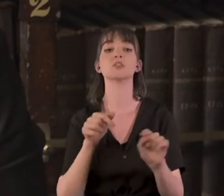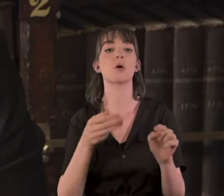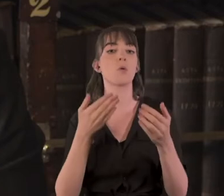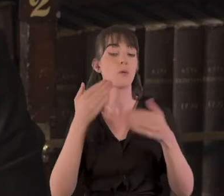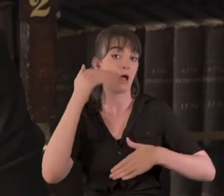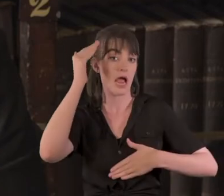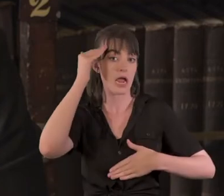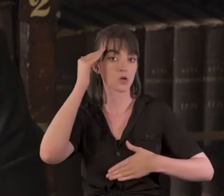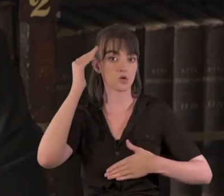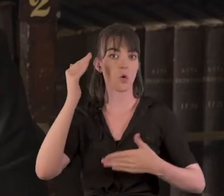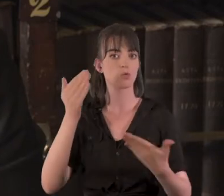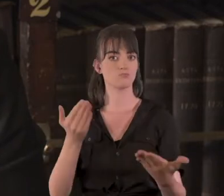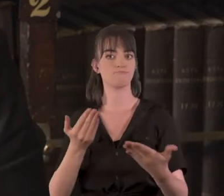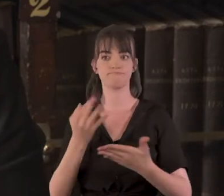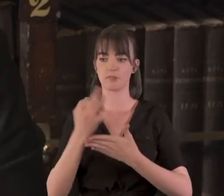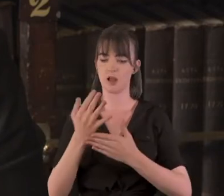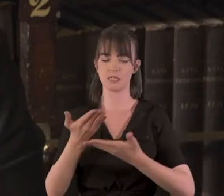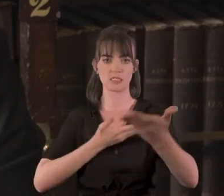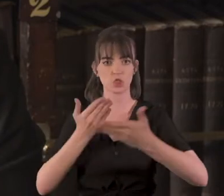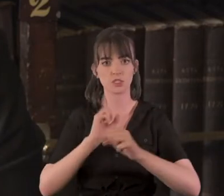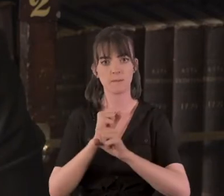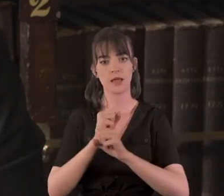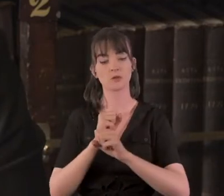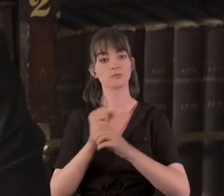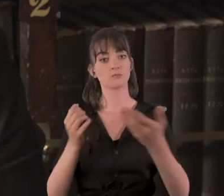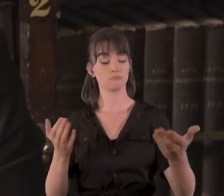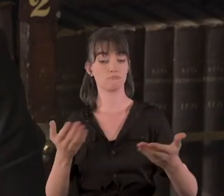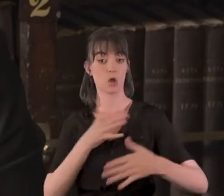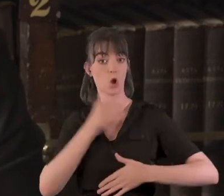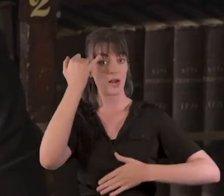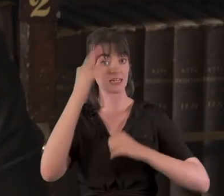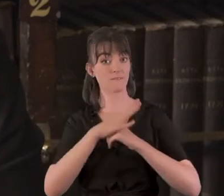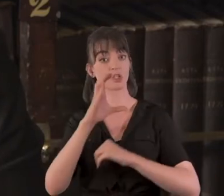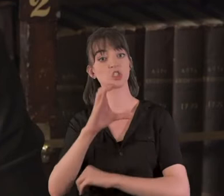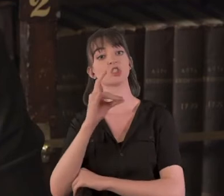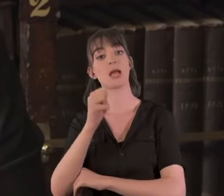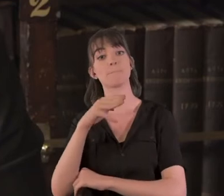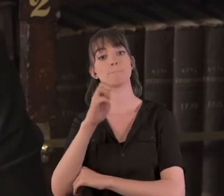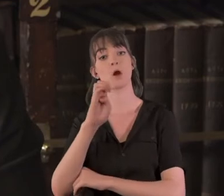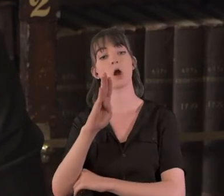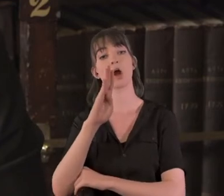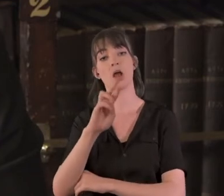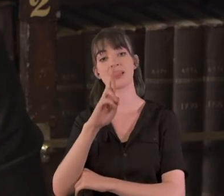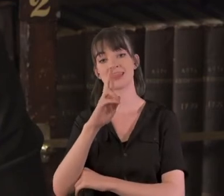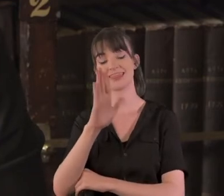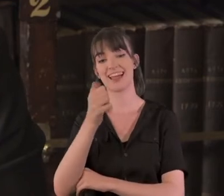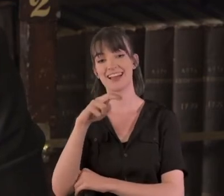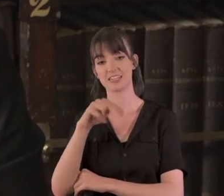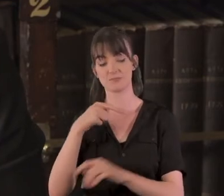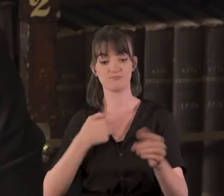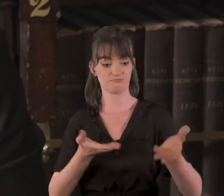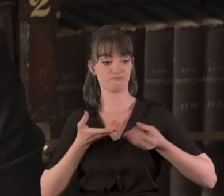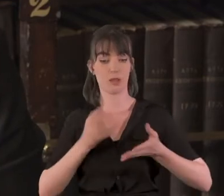why how wise it was of Chamberlain to return the ports in 1938. Certainly, whether it was obvious at the time, but